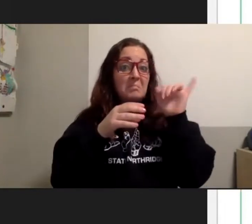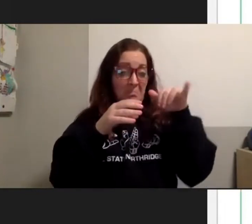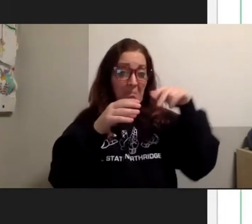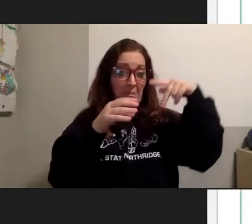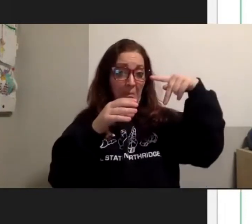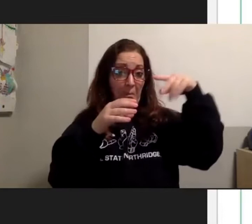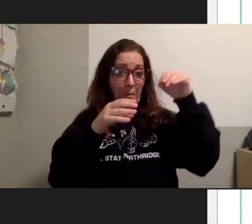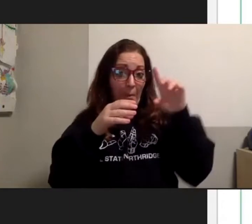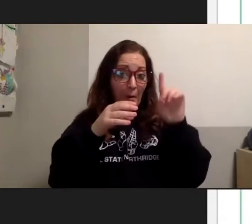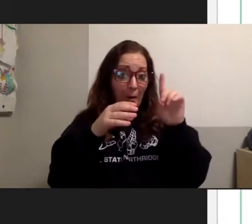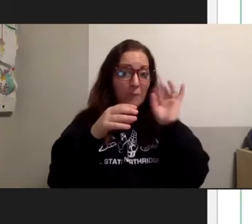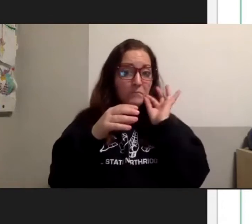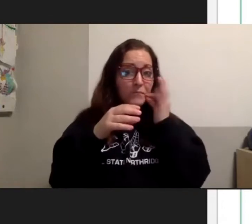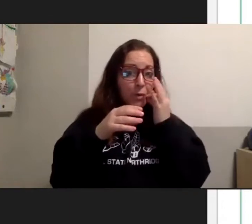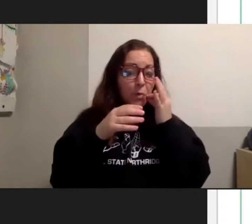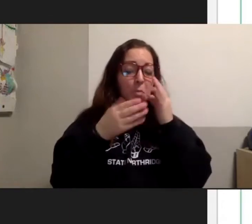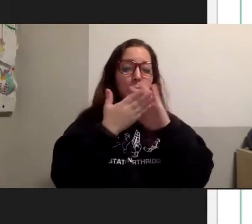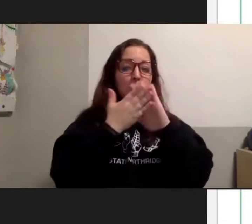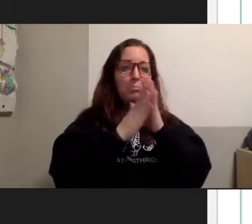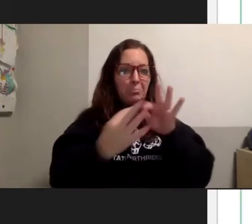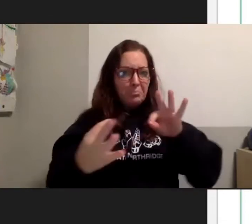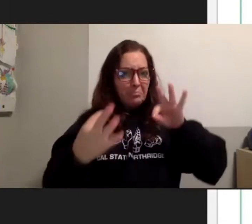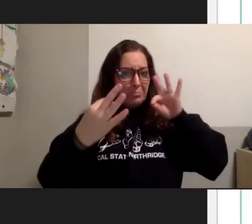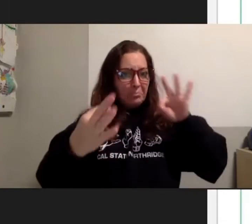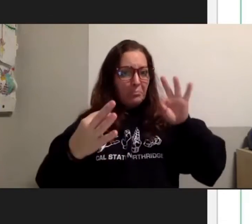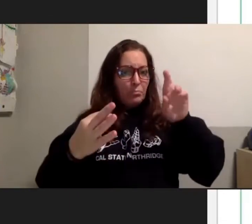When the fruit pod ripens,